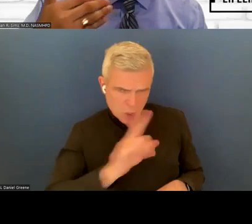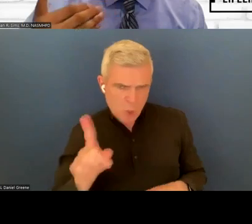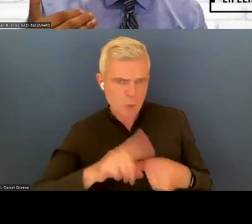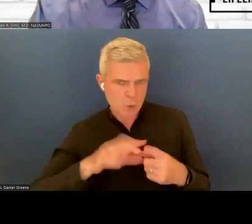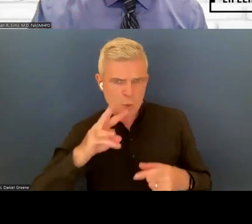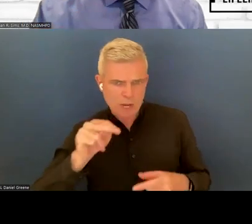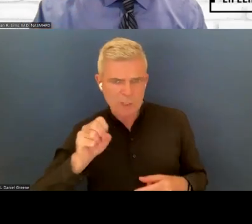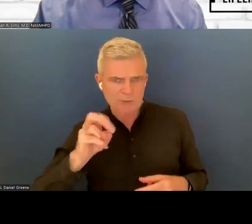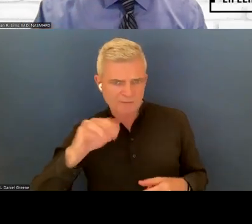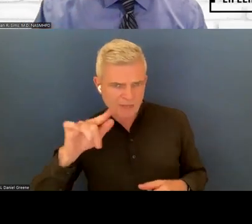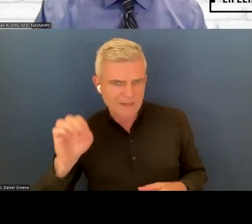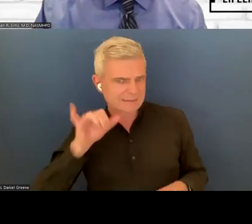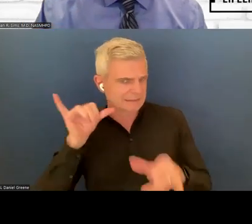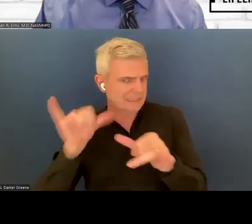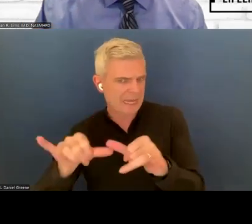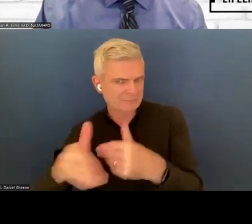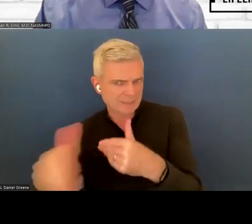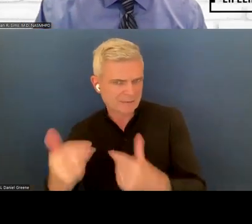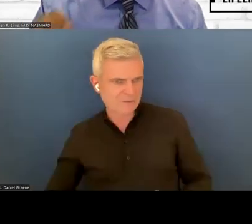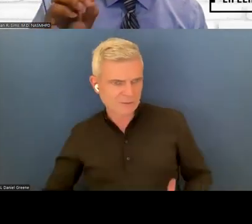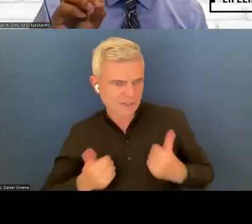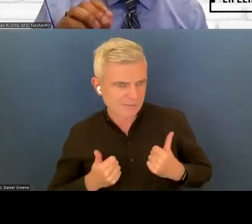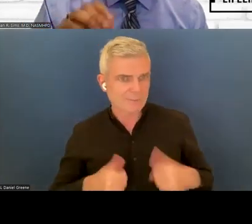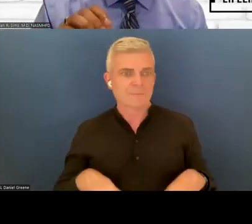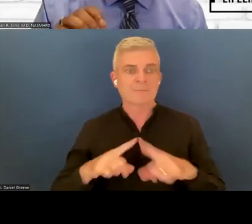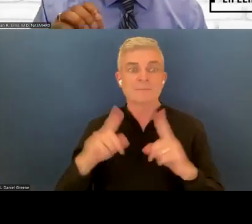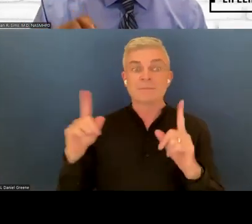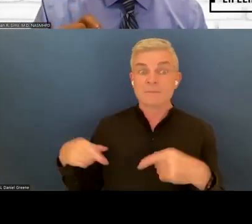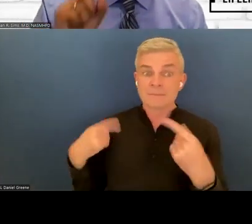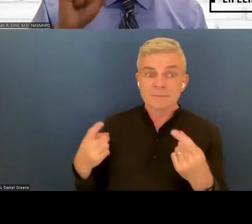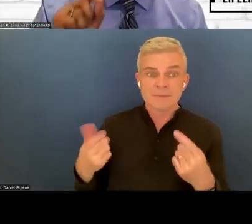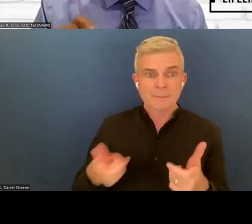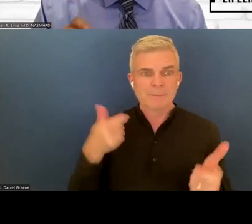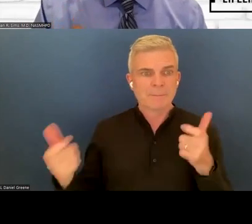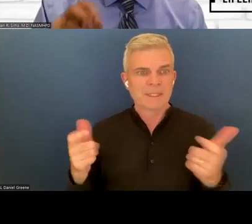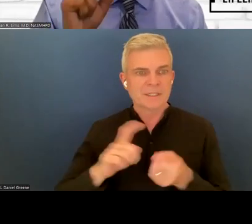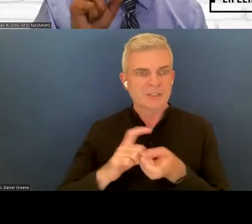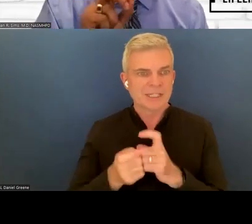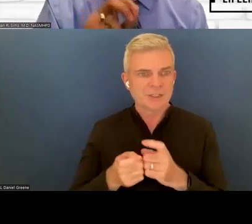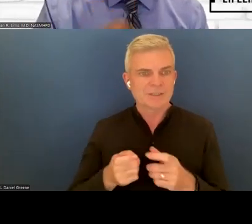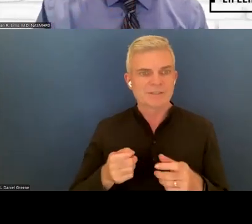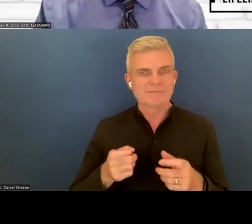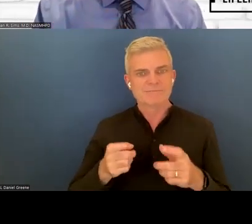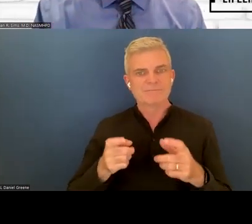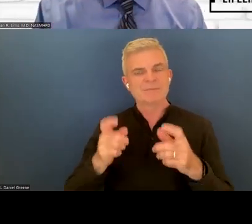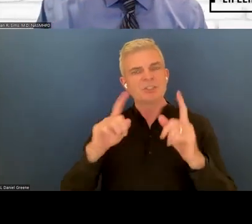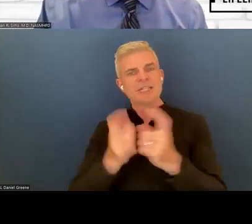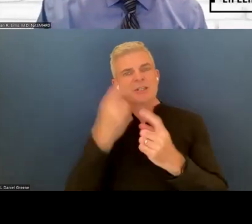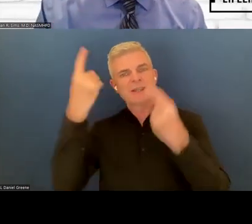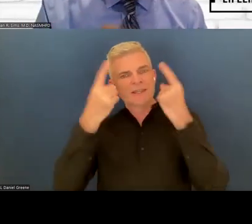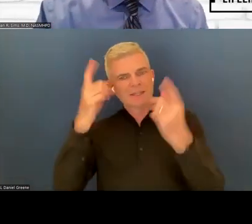bit later on, is that there have been tremendous changes that has reframed the thinking of this community that is built on these